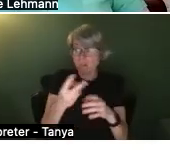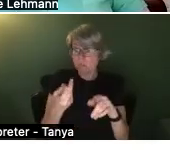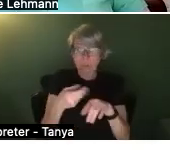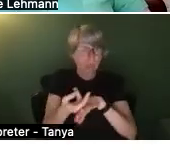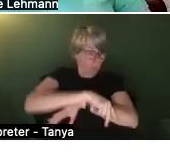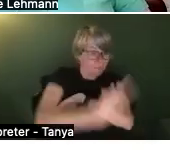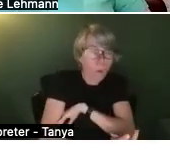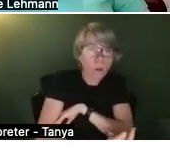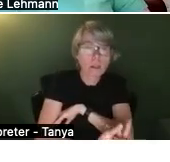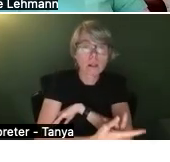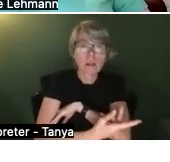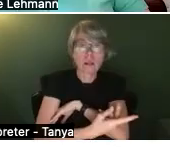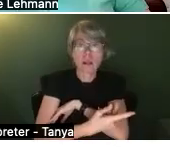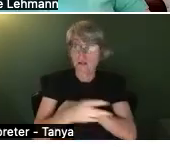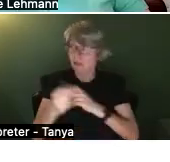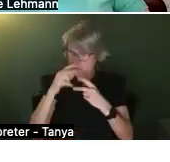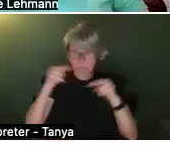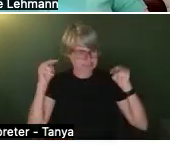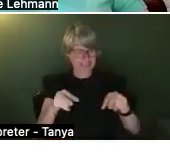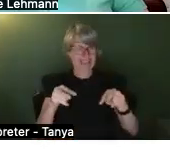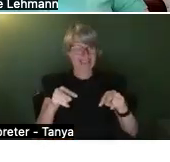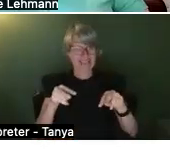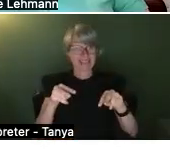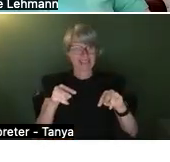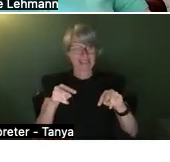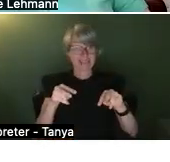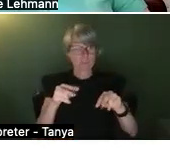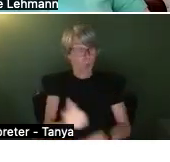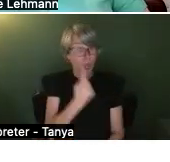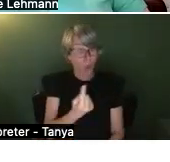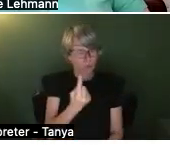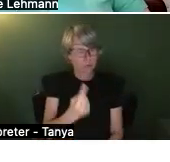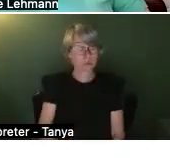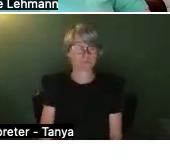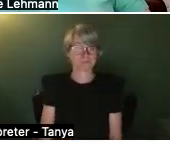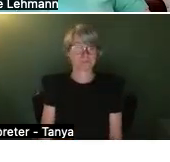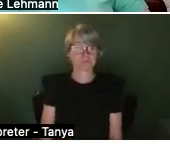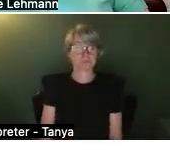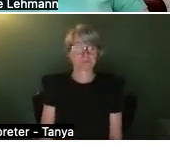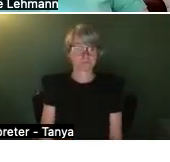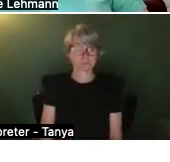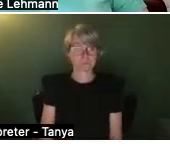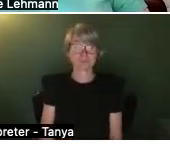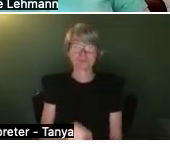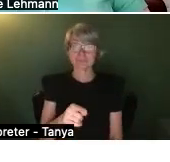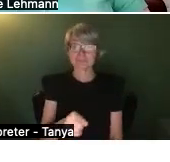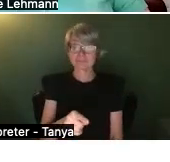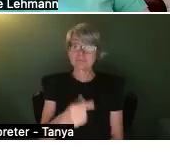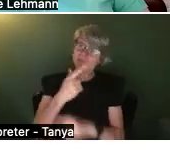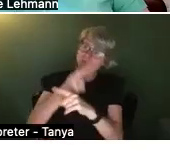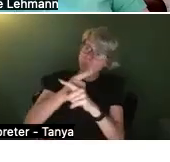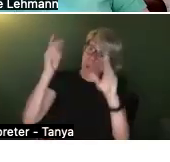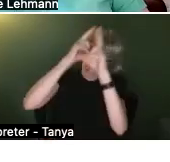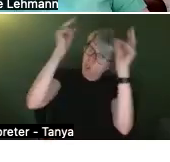and no one would have seen because she was in a single room. Being able to talk to the nurse, they